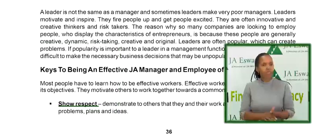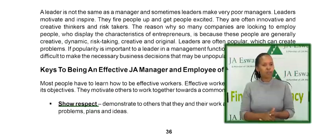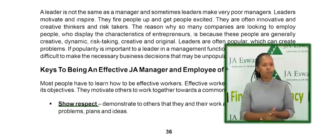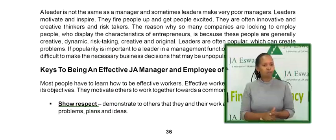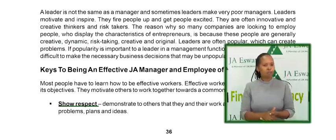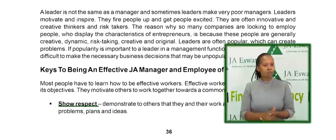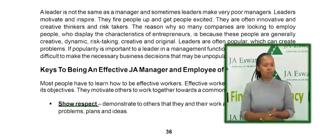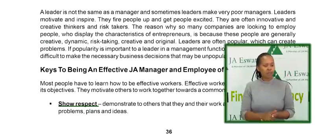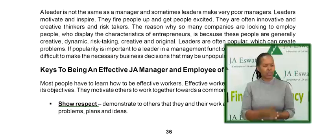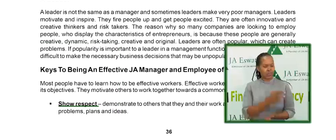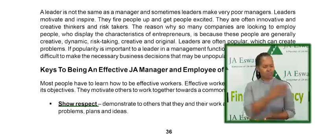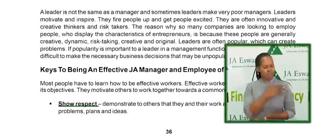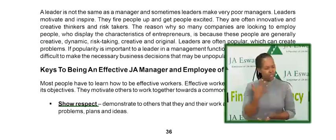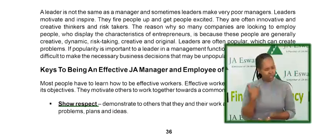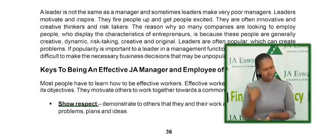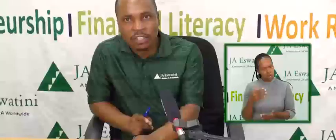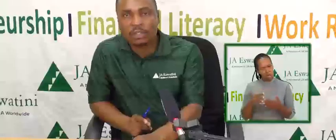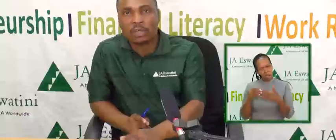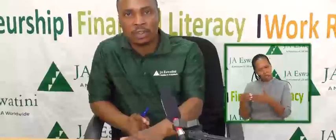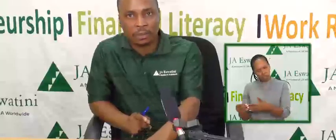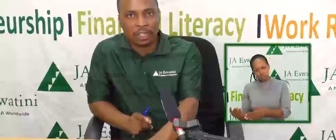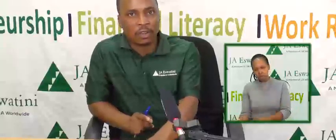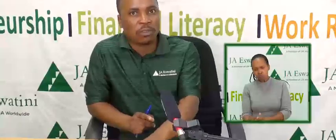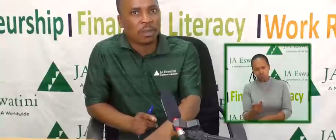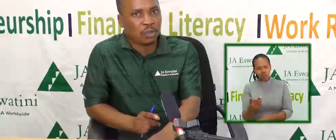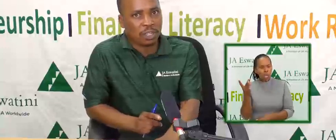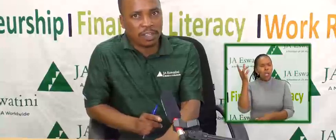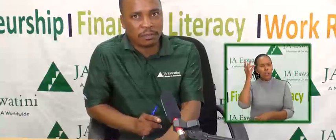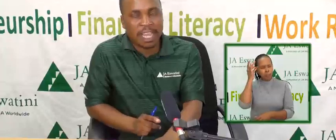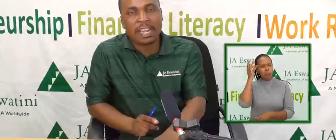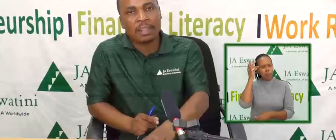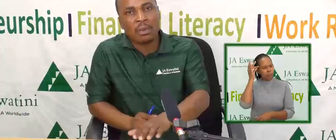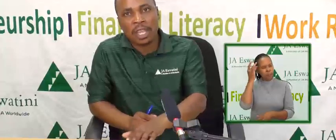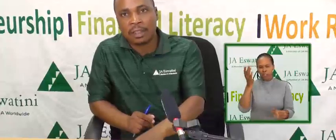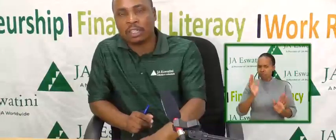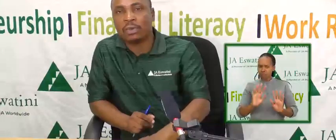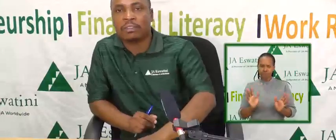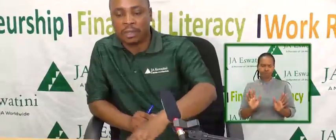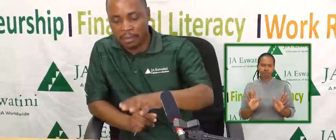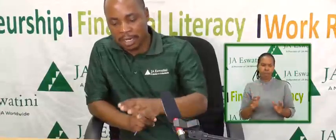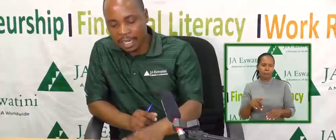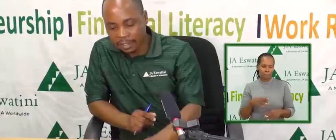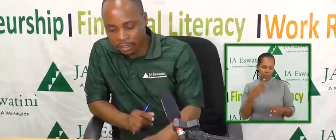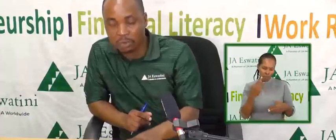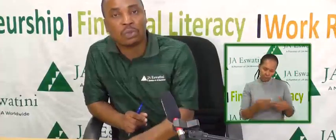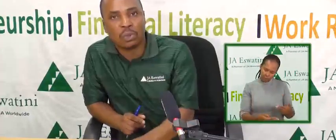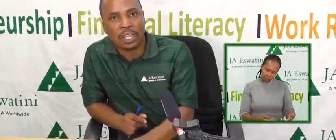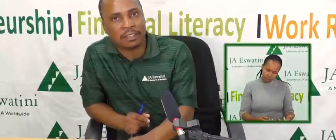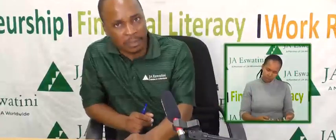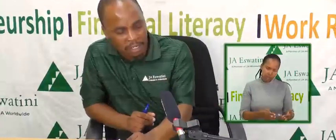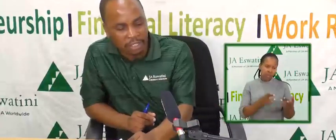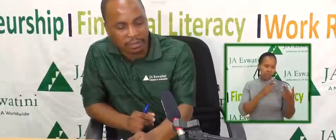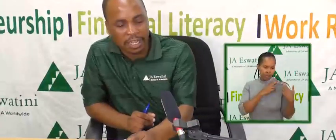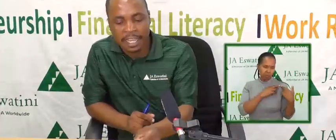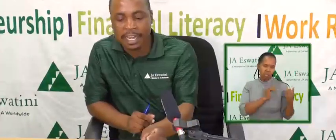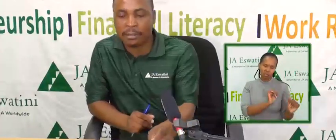kings of the company. We need to show respect of our junior staff and the work that we have been mandated to do as